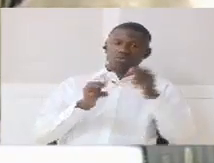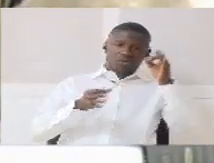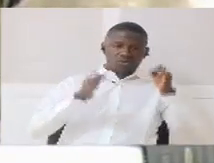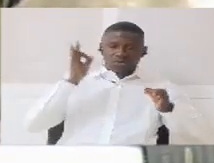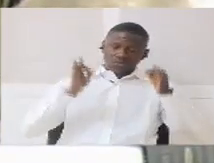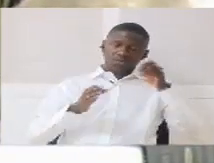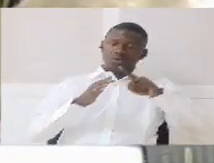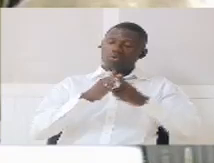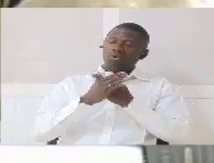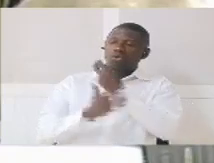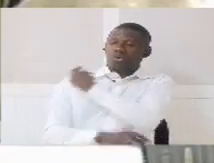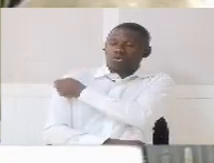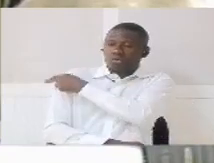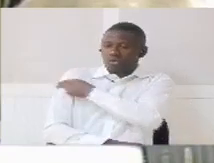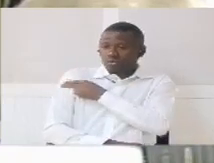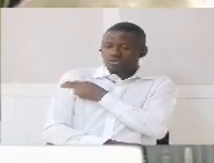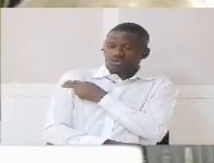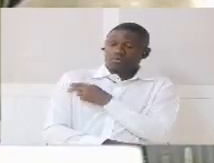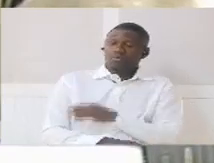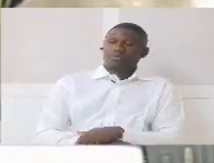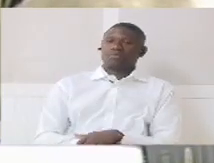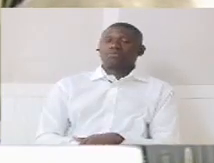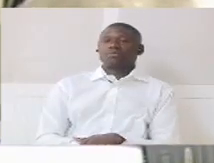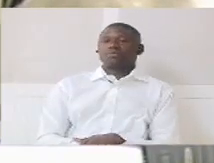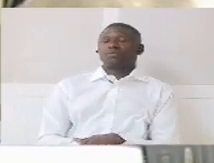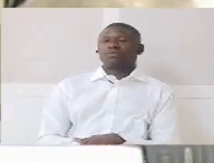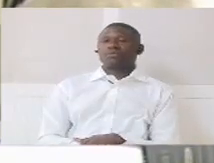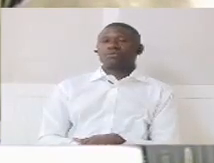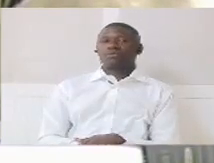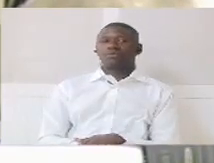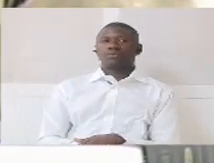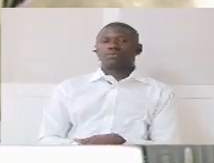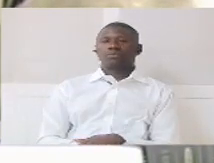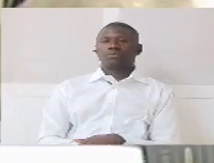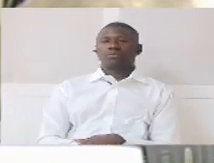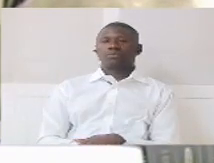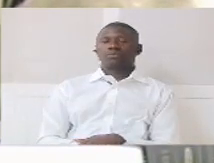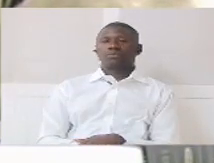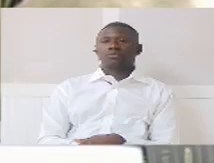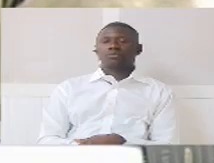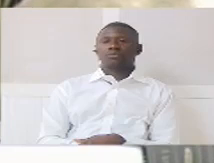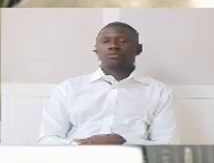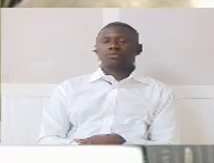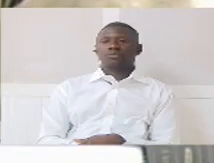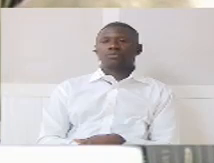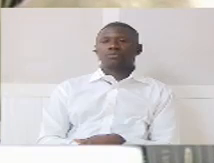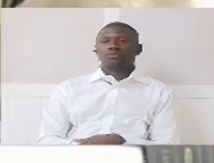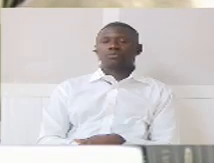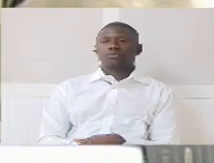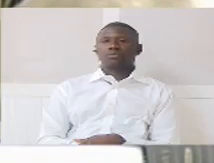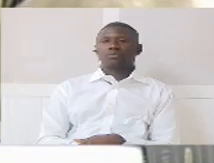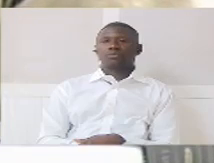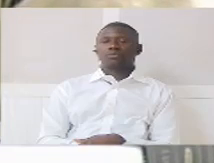kabul kafoko ni nilu unbe yamfala wale yeta court wala yeta lobitan jumanyo leka